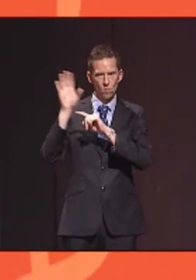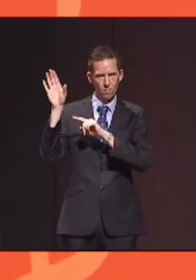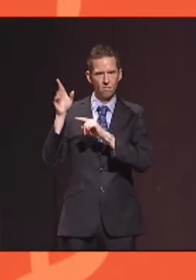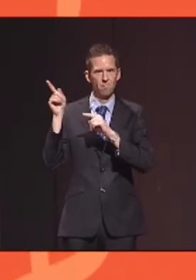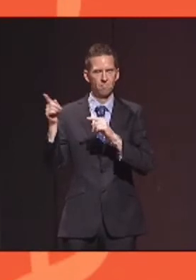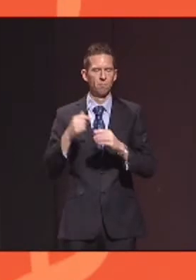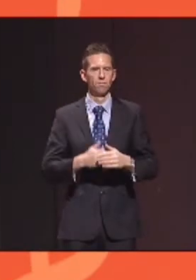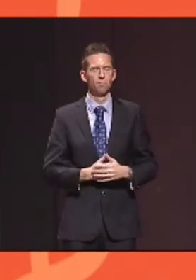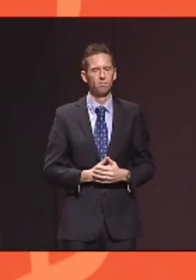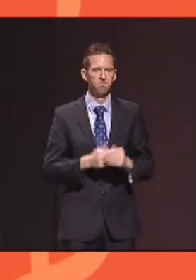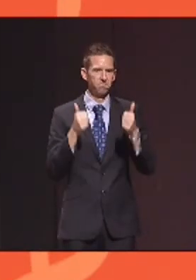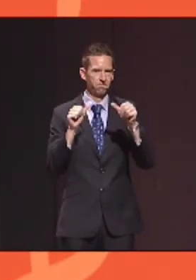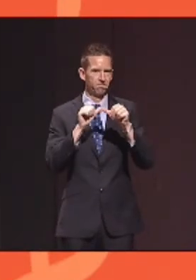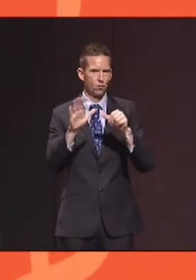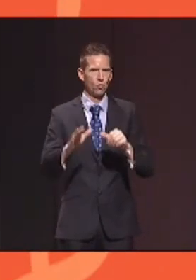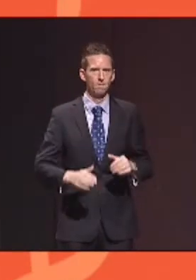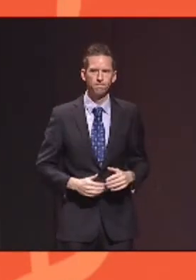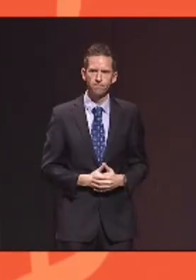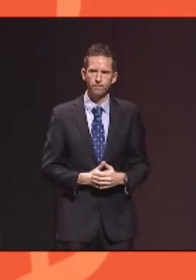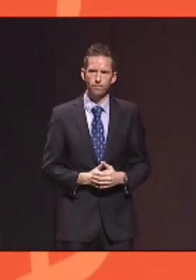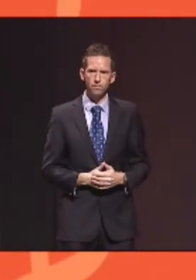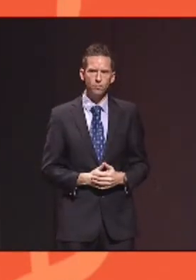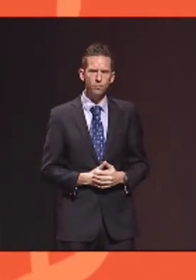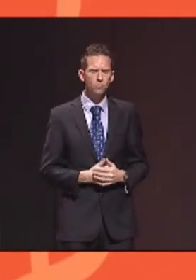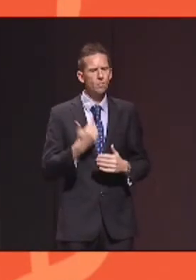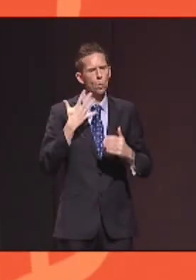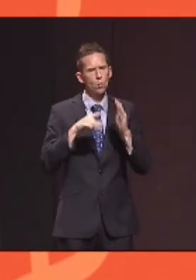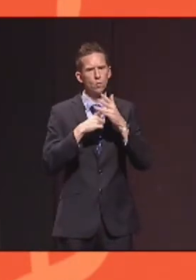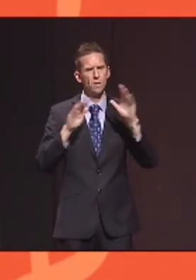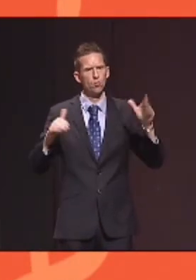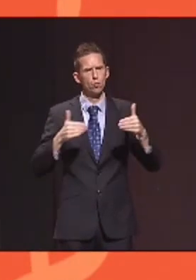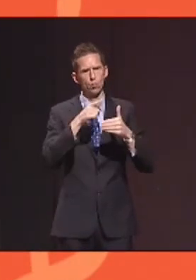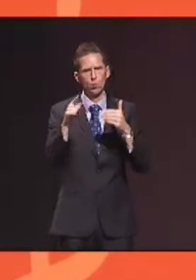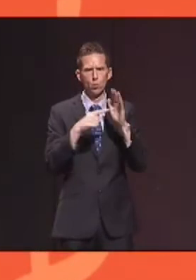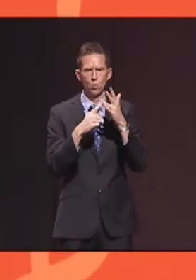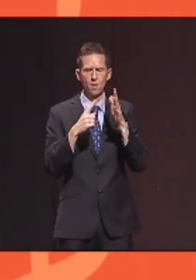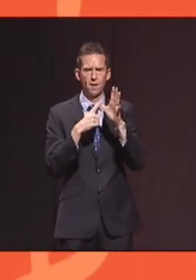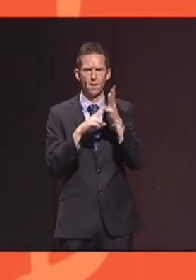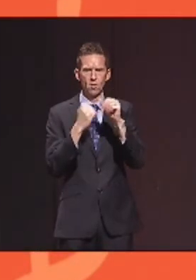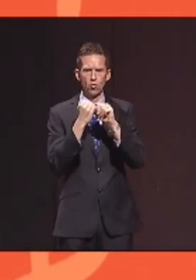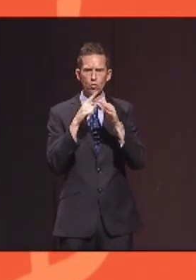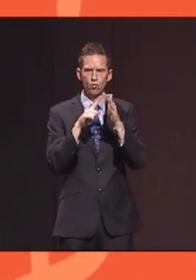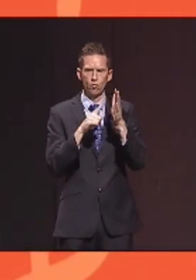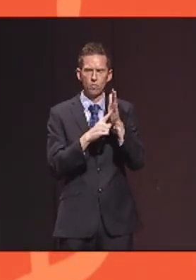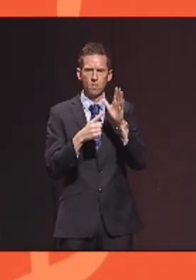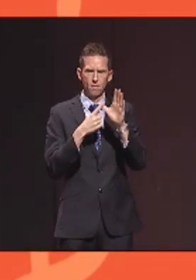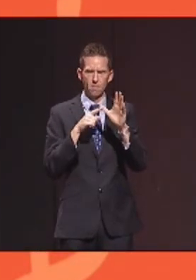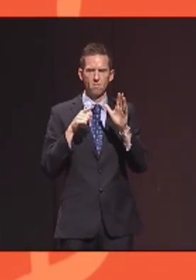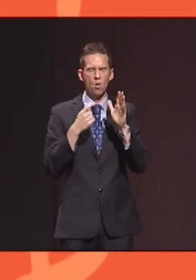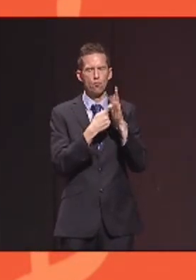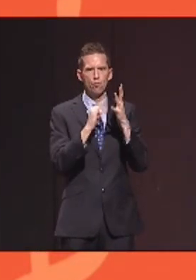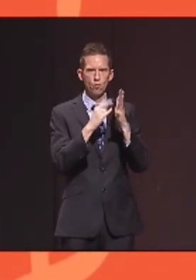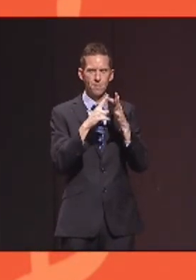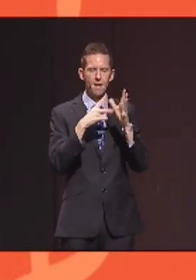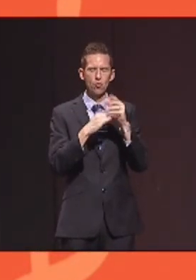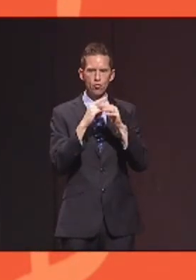the video. That's great. I have the honor to introduce you to Rosangela Bergman-Billing, sitting next to me.